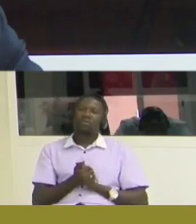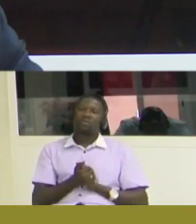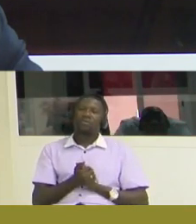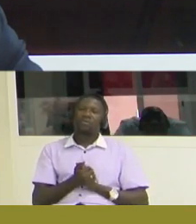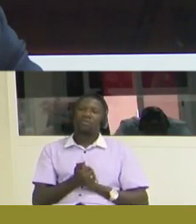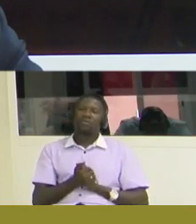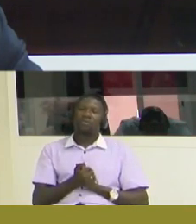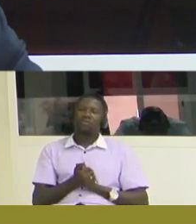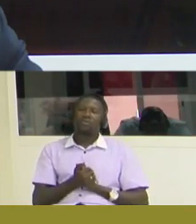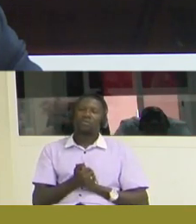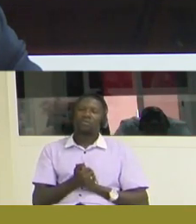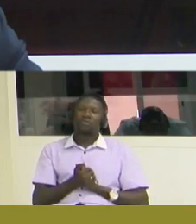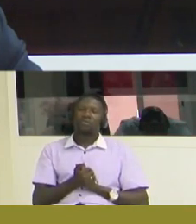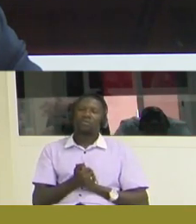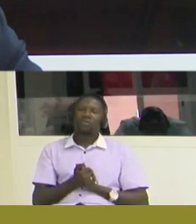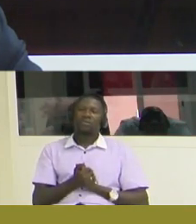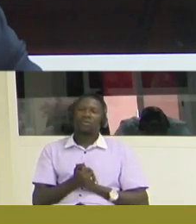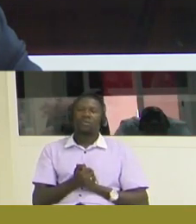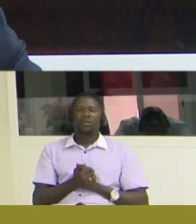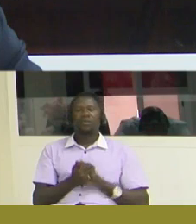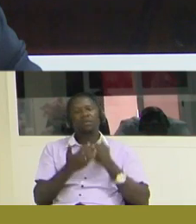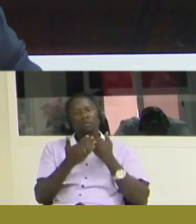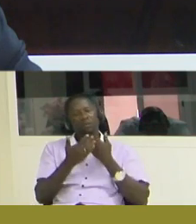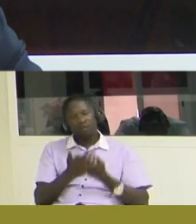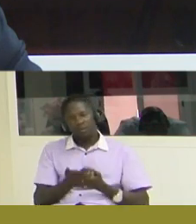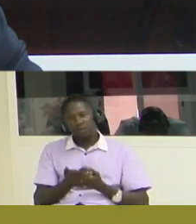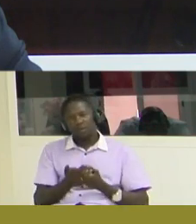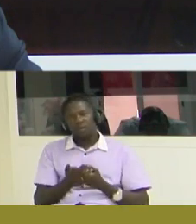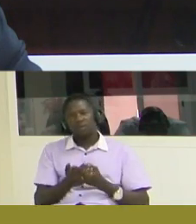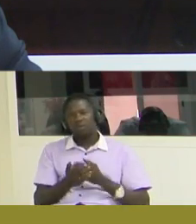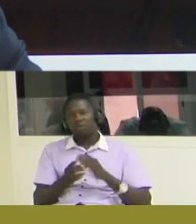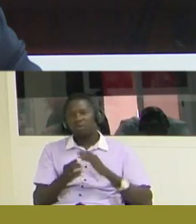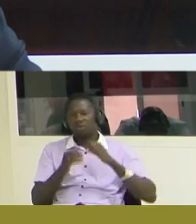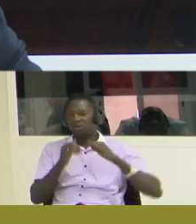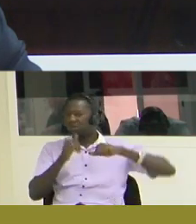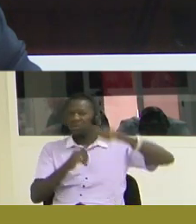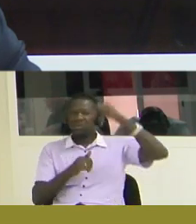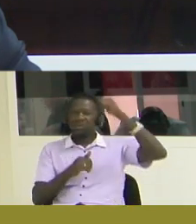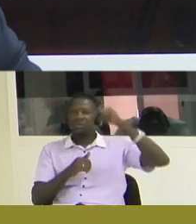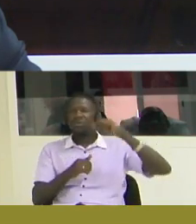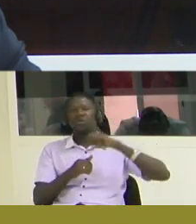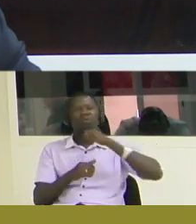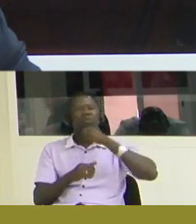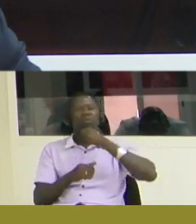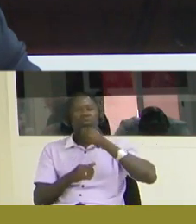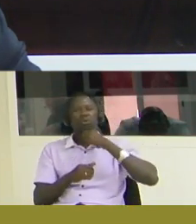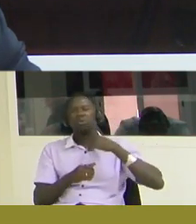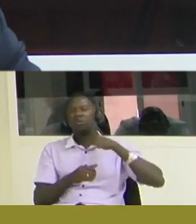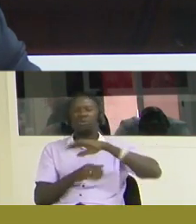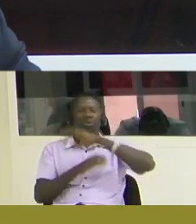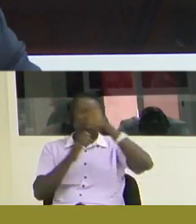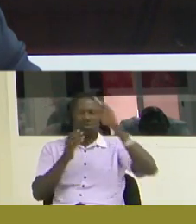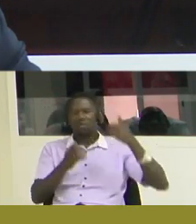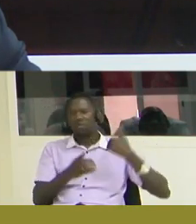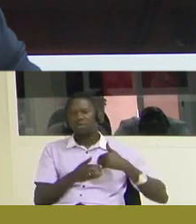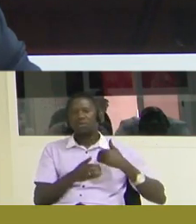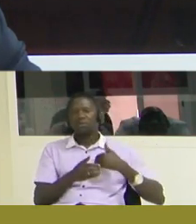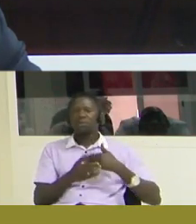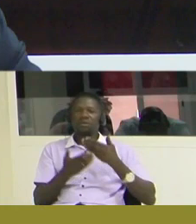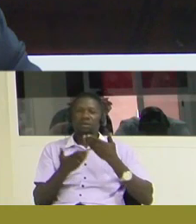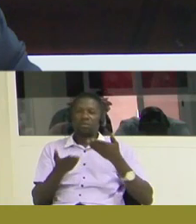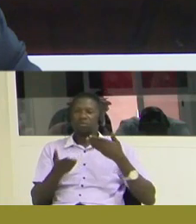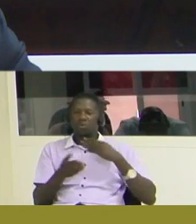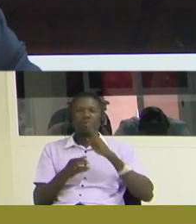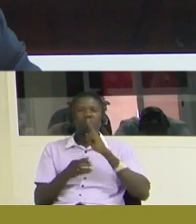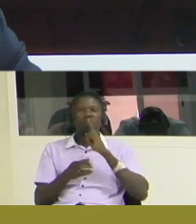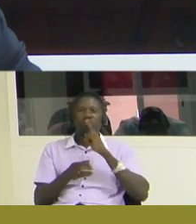the young Khalifa yep you until one Chi walk to boku no no appealing to all the elders who were